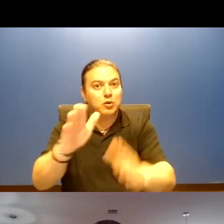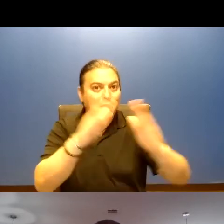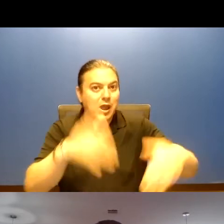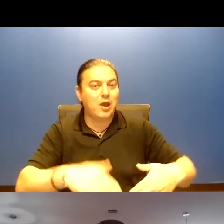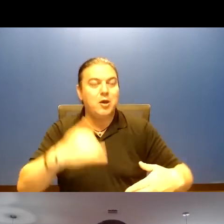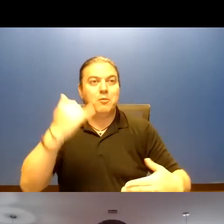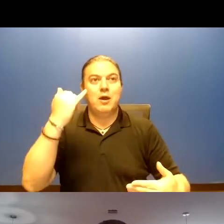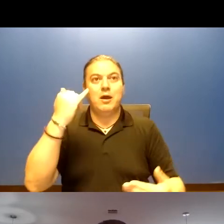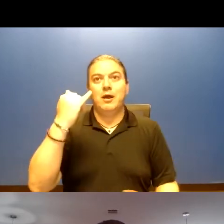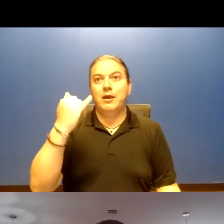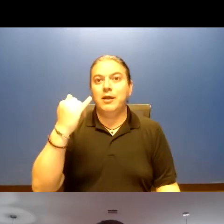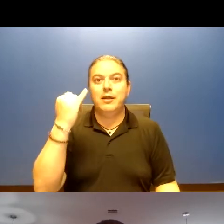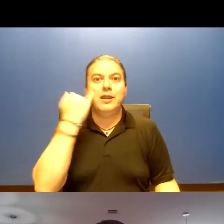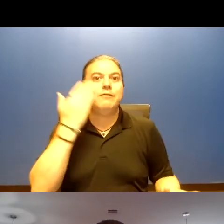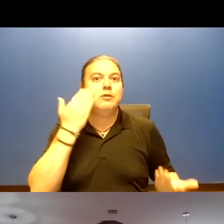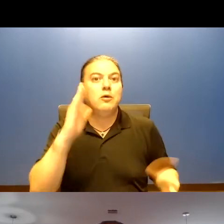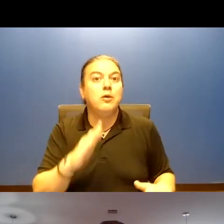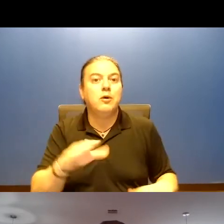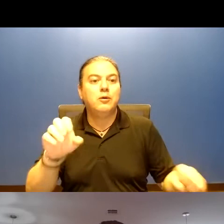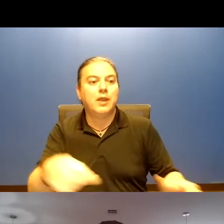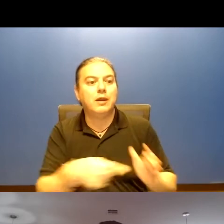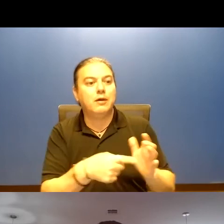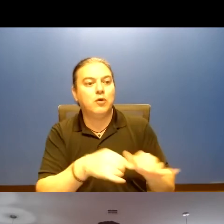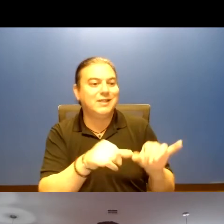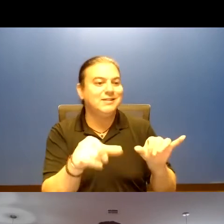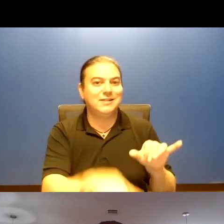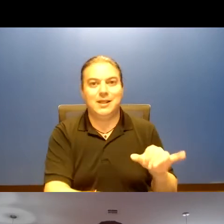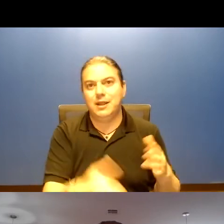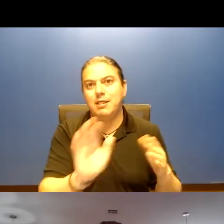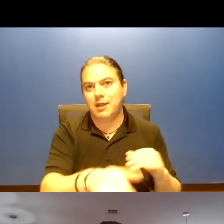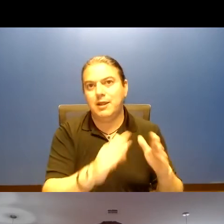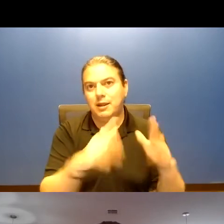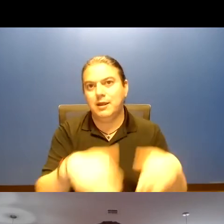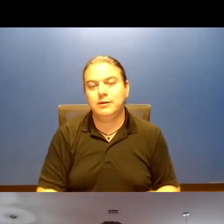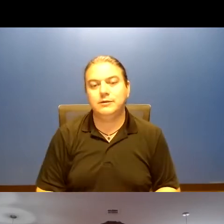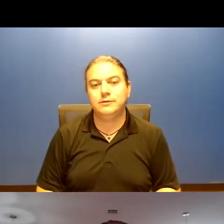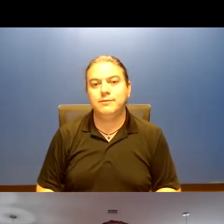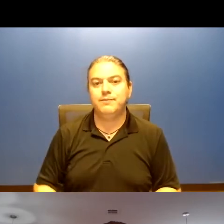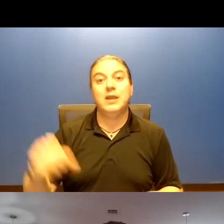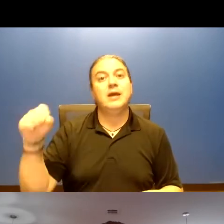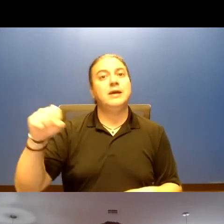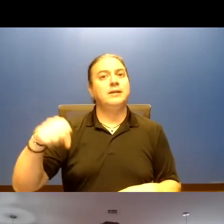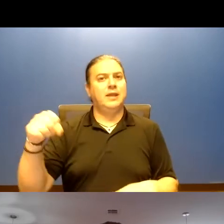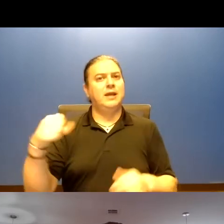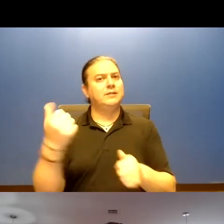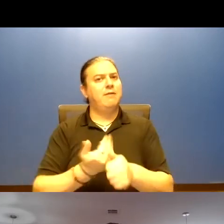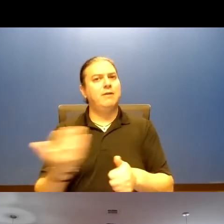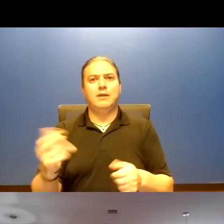able to afford to stay. Yes. Right. Everything about it is stressful.